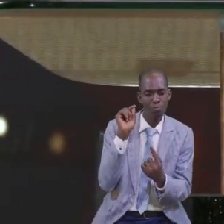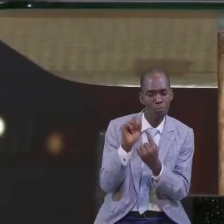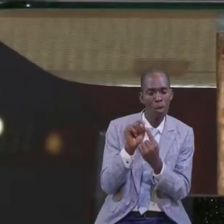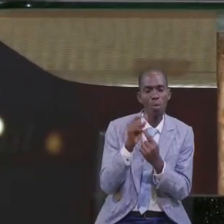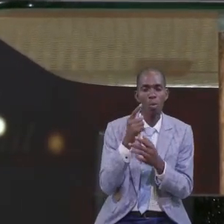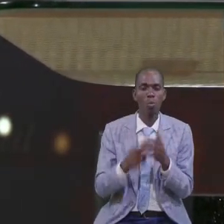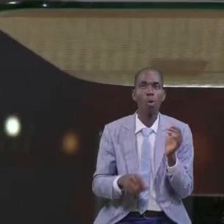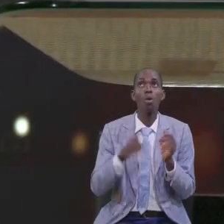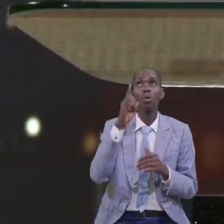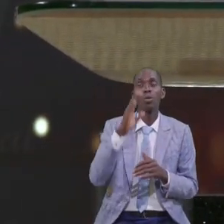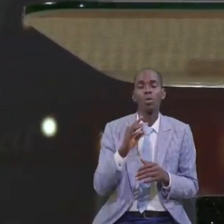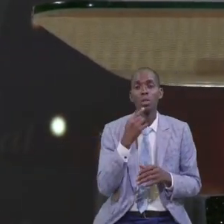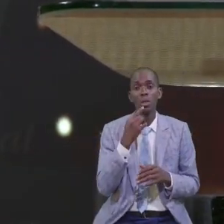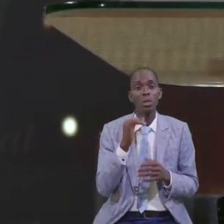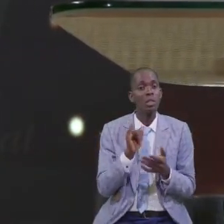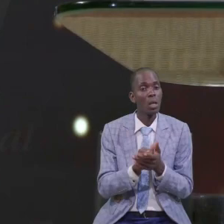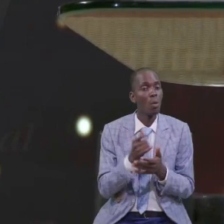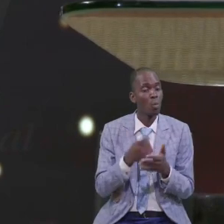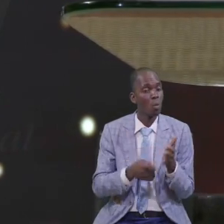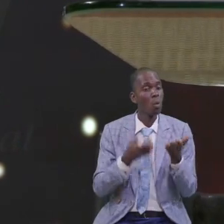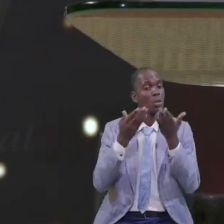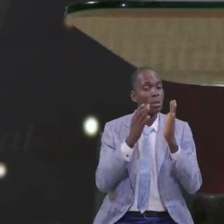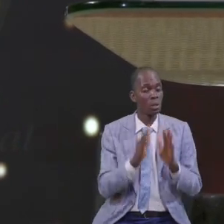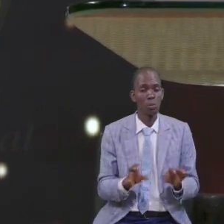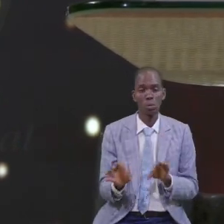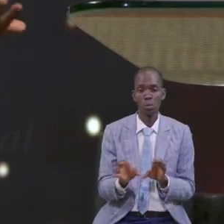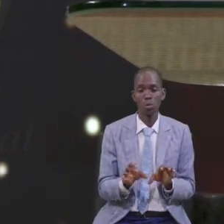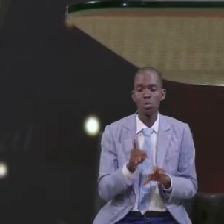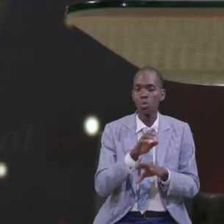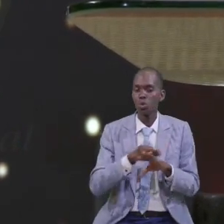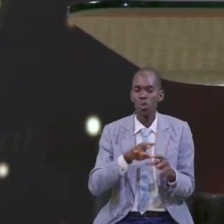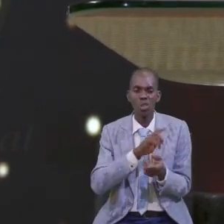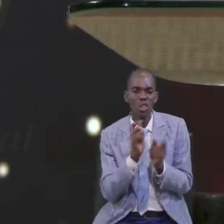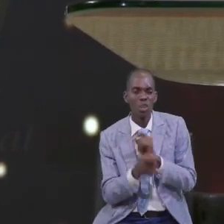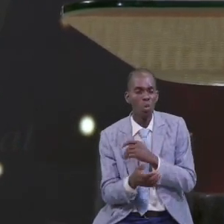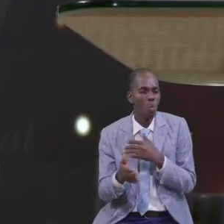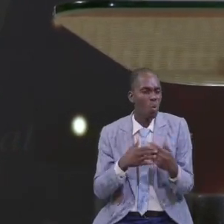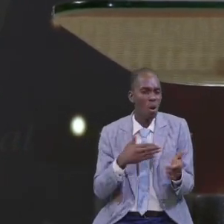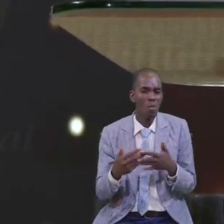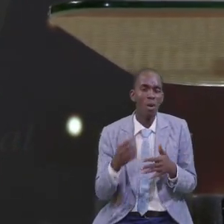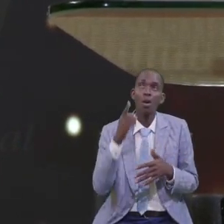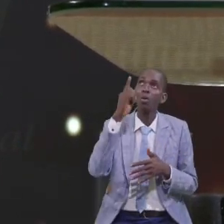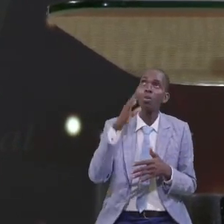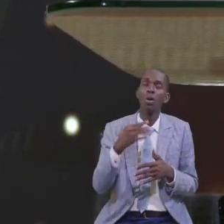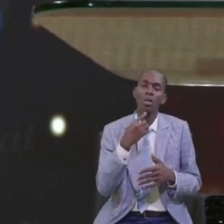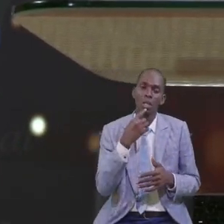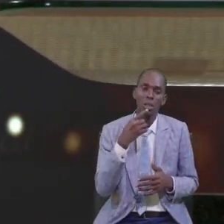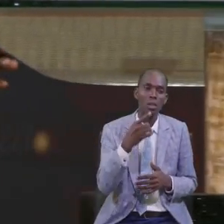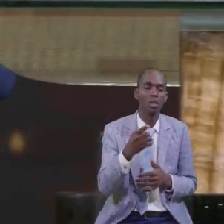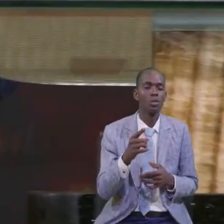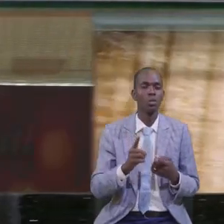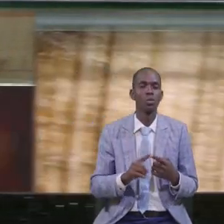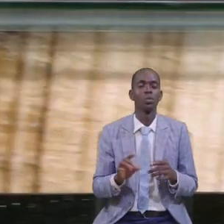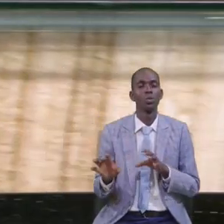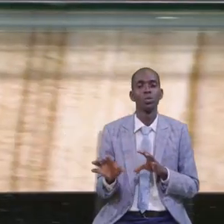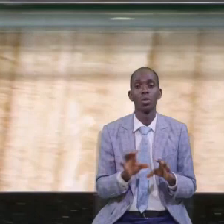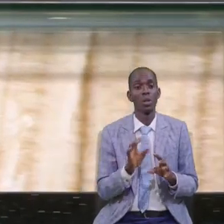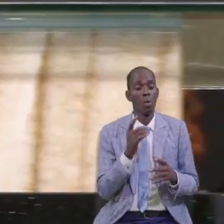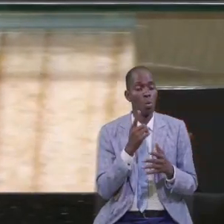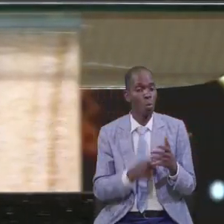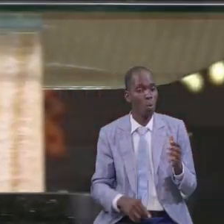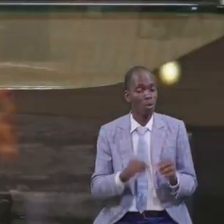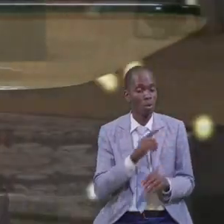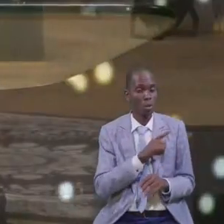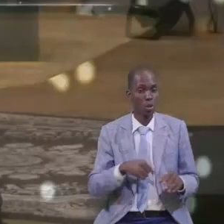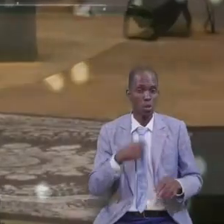not change whatever the Lord had given them to do, the commission, exactly what the Lord had told them. That is